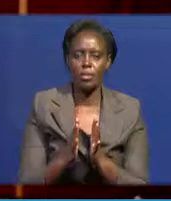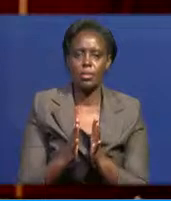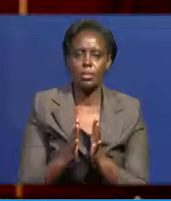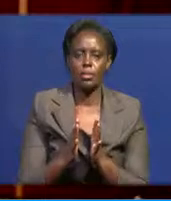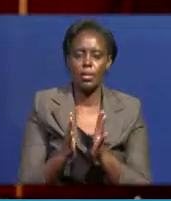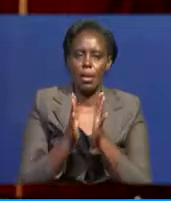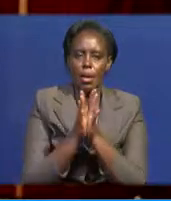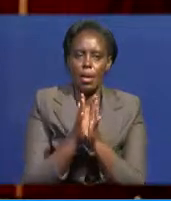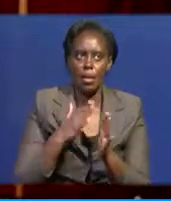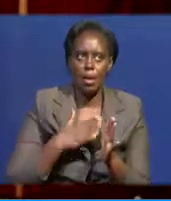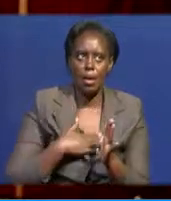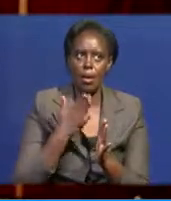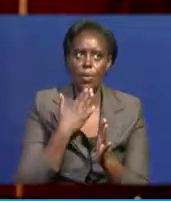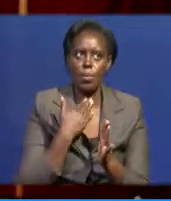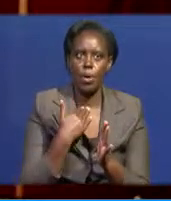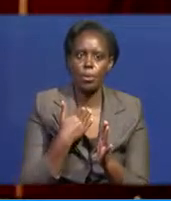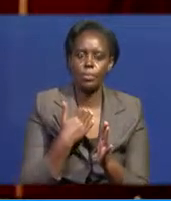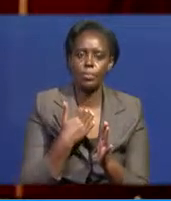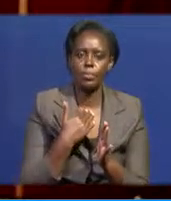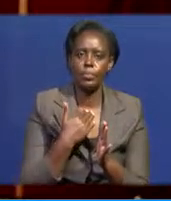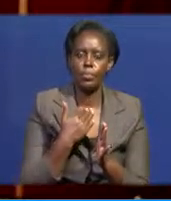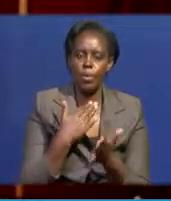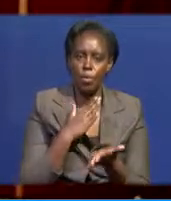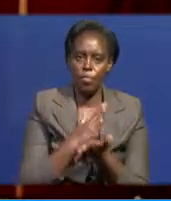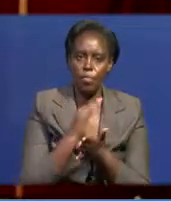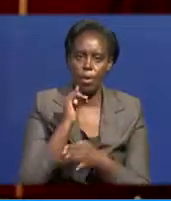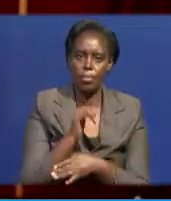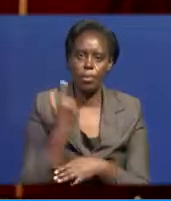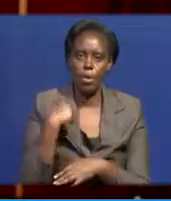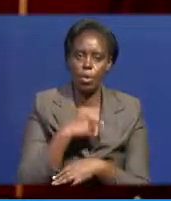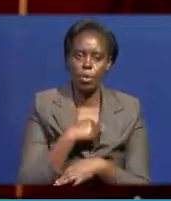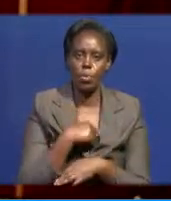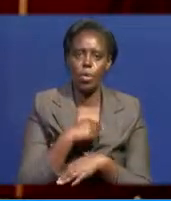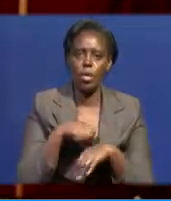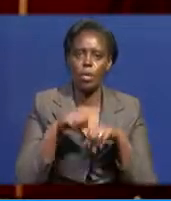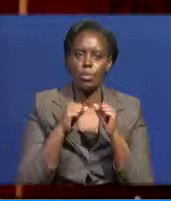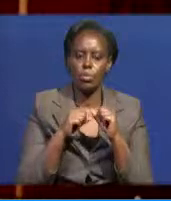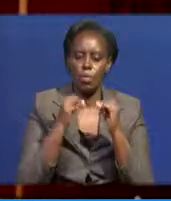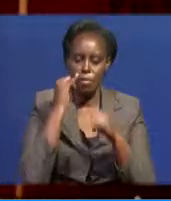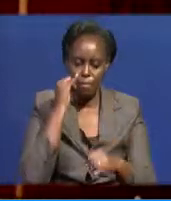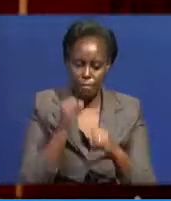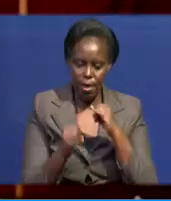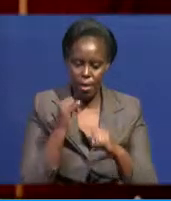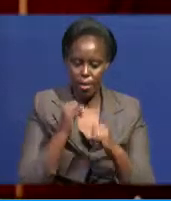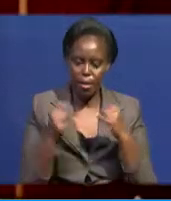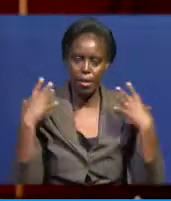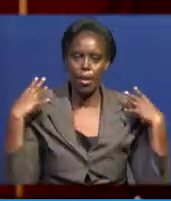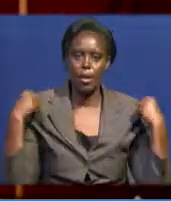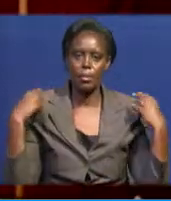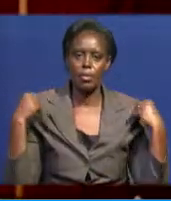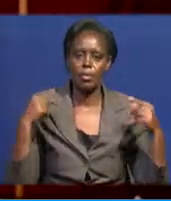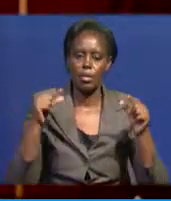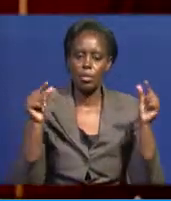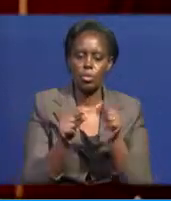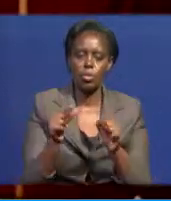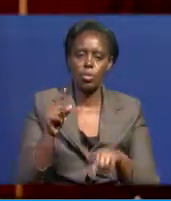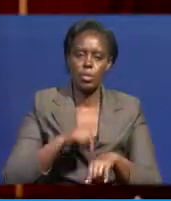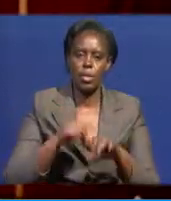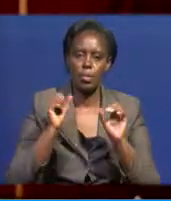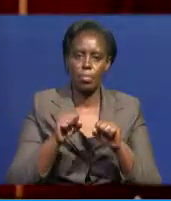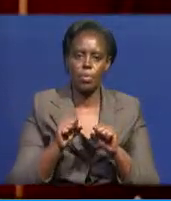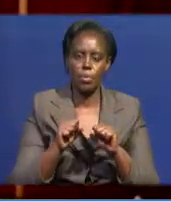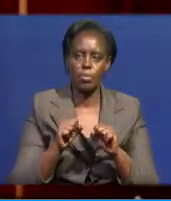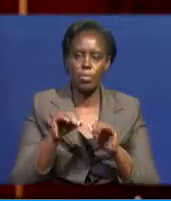by the stakeholders, and I want to confirm that we will be finalizing that exercise soon. A